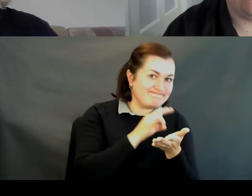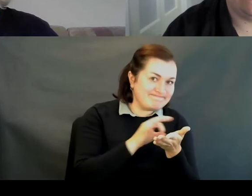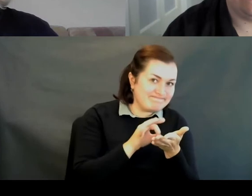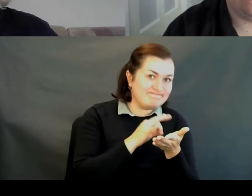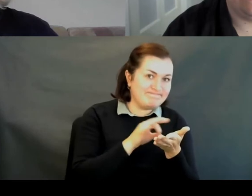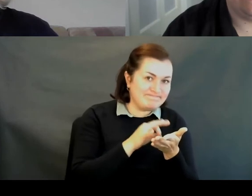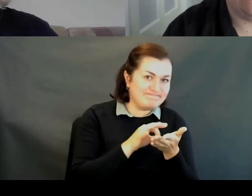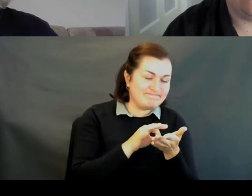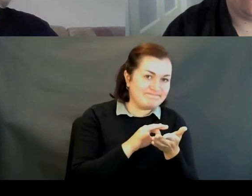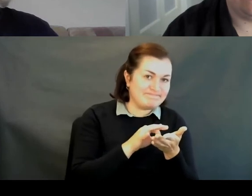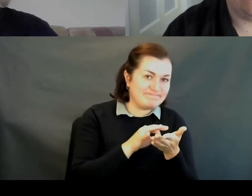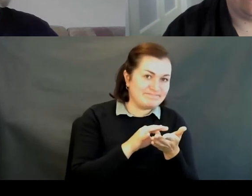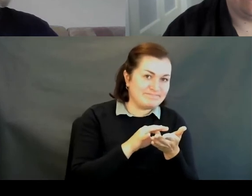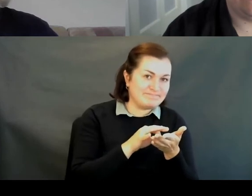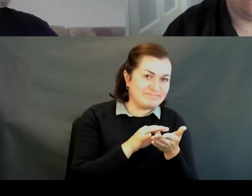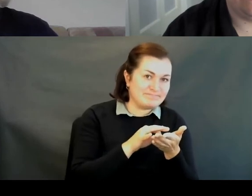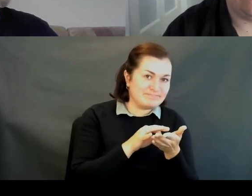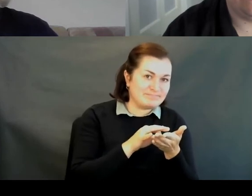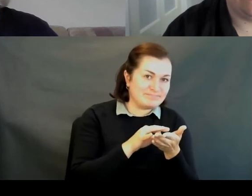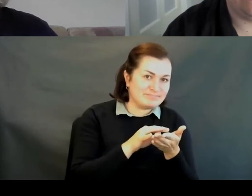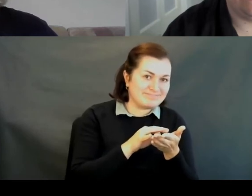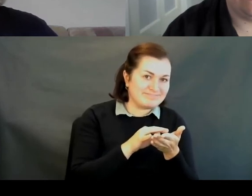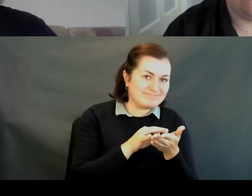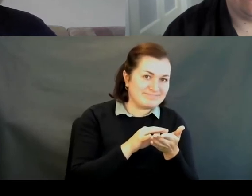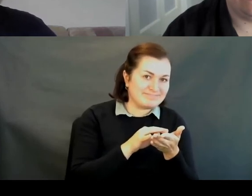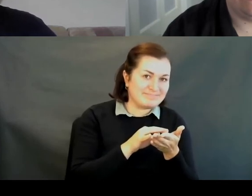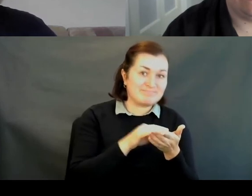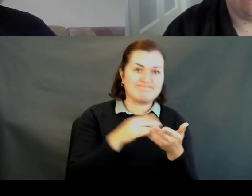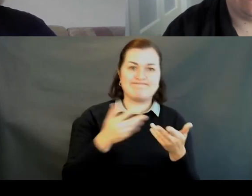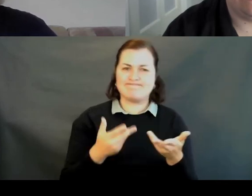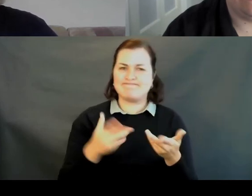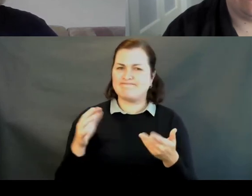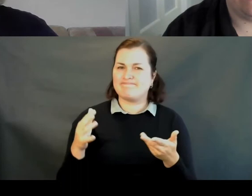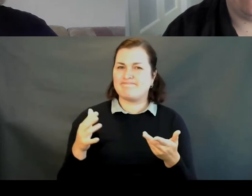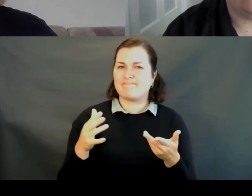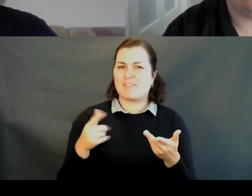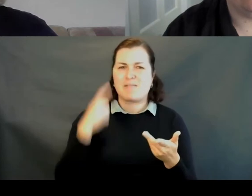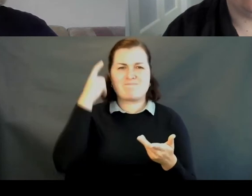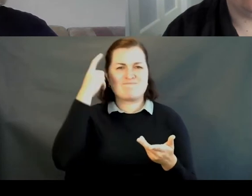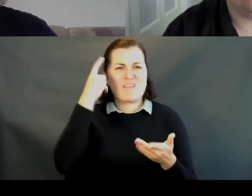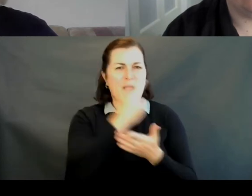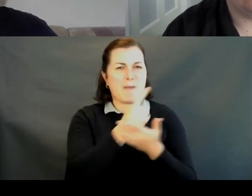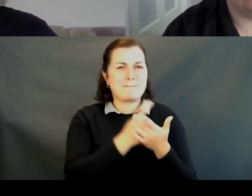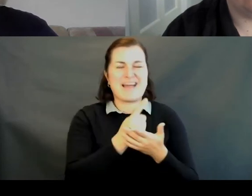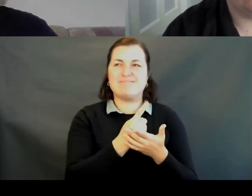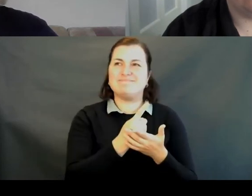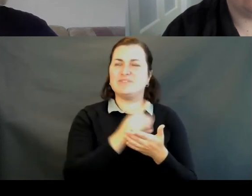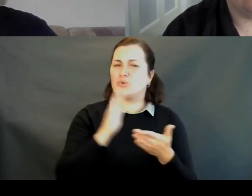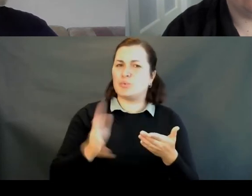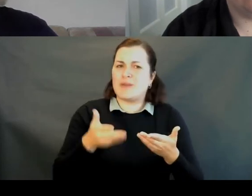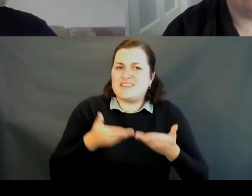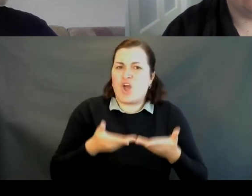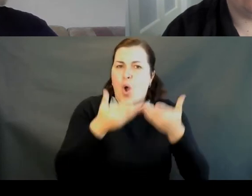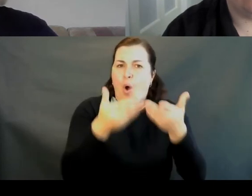me, is it worth offering colour, descriptions of colour, to somebody who can't see?